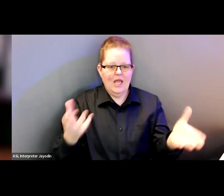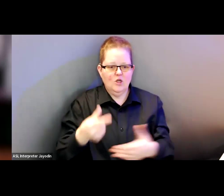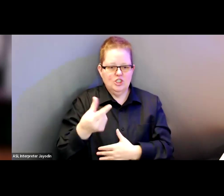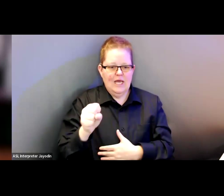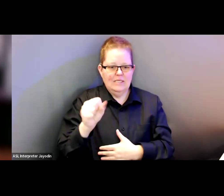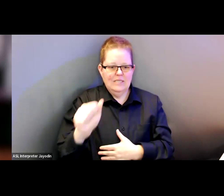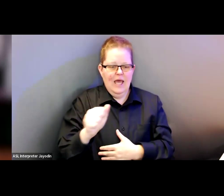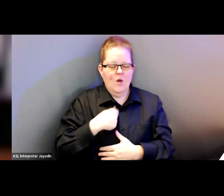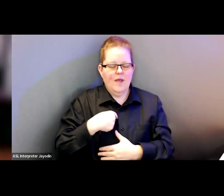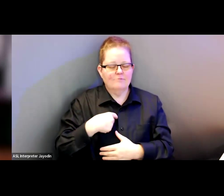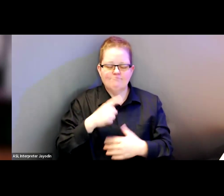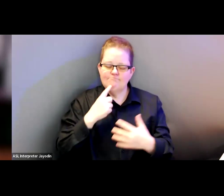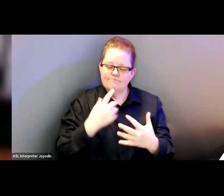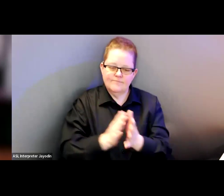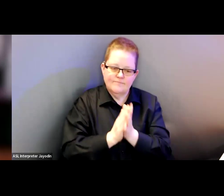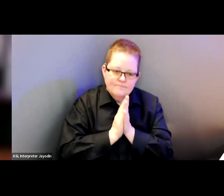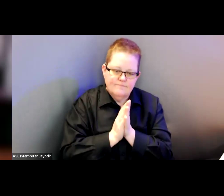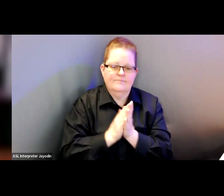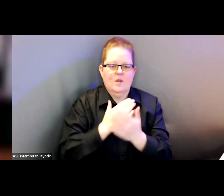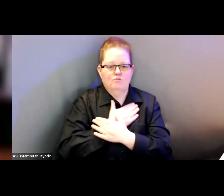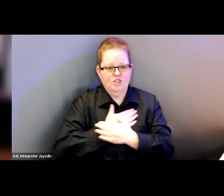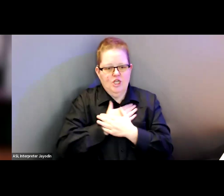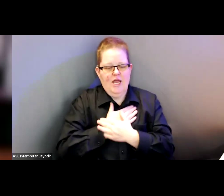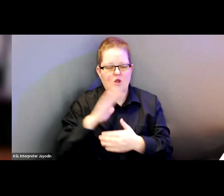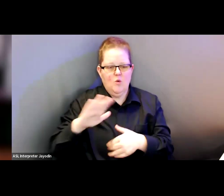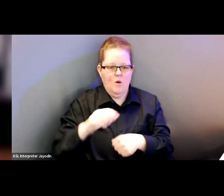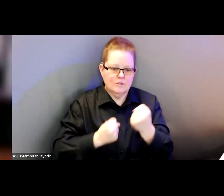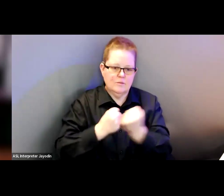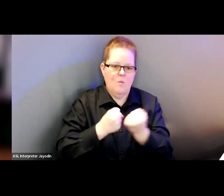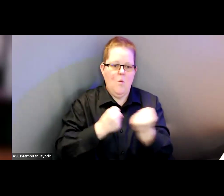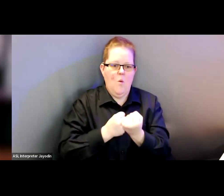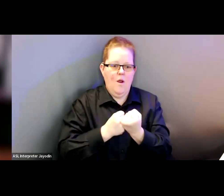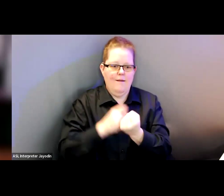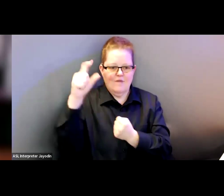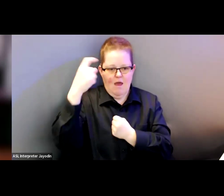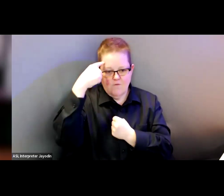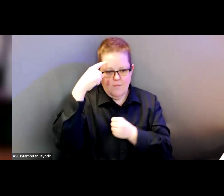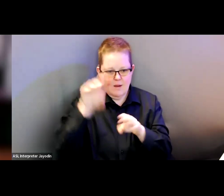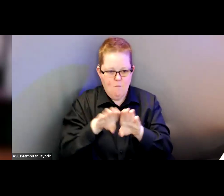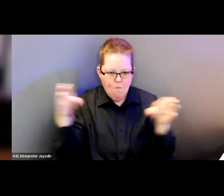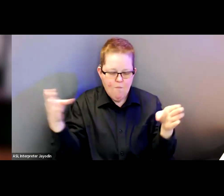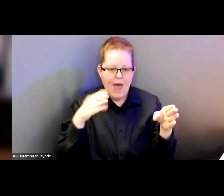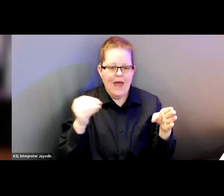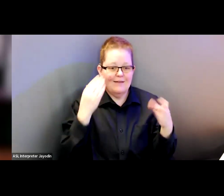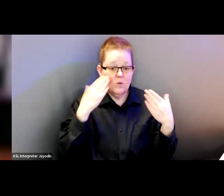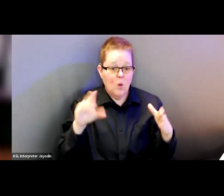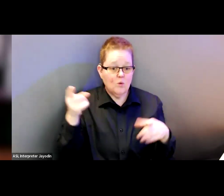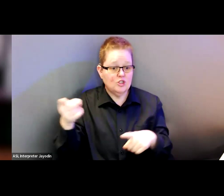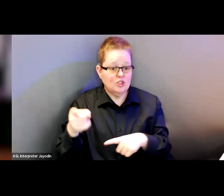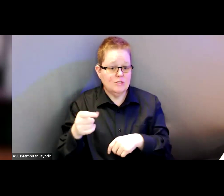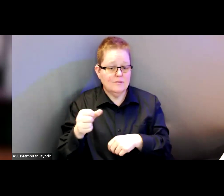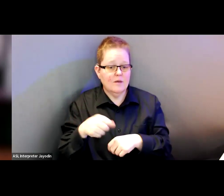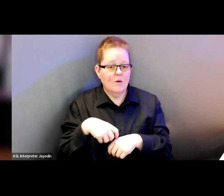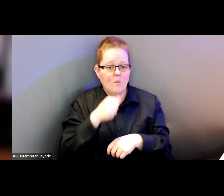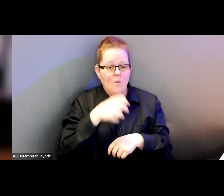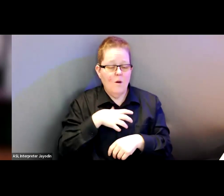deepest appreciation for her steadfast support of open government. For those who don't know, Ms. Ross played a pivotal role